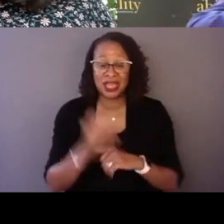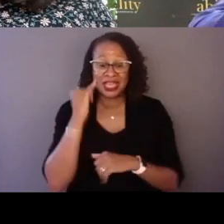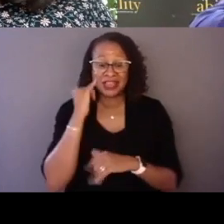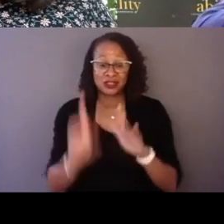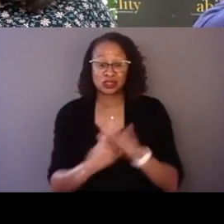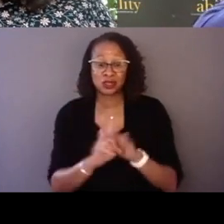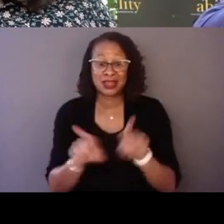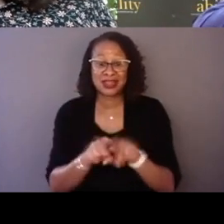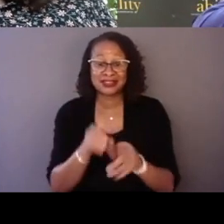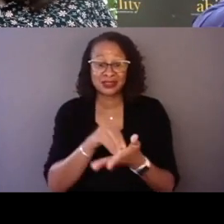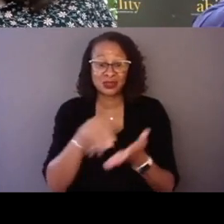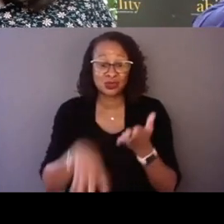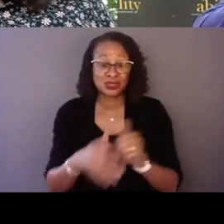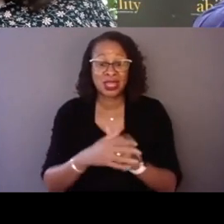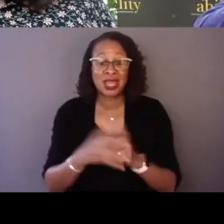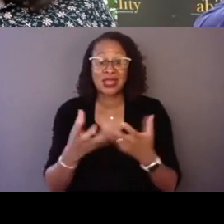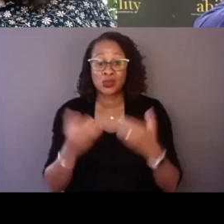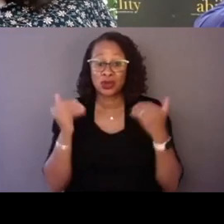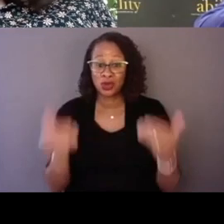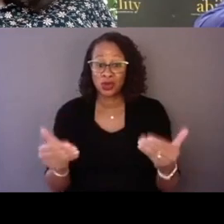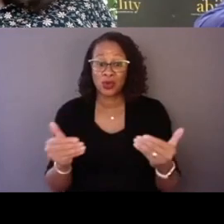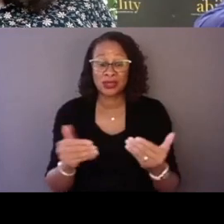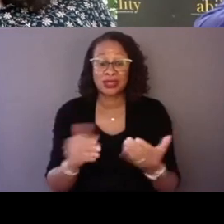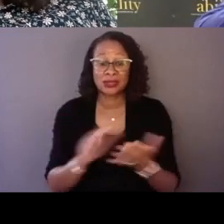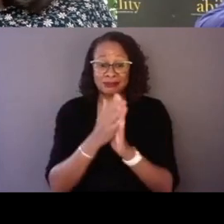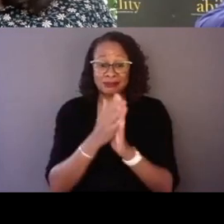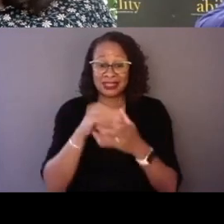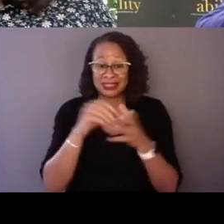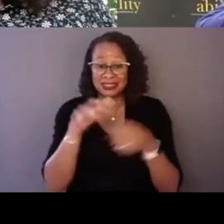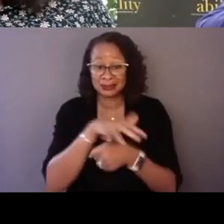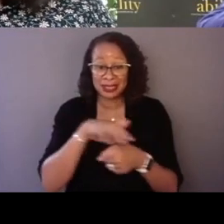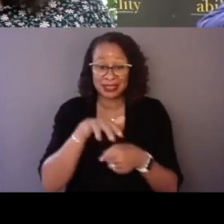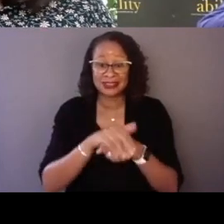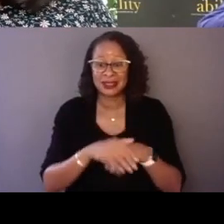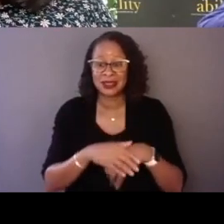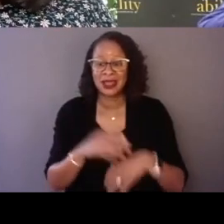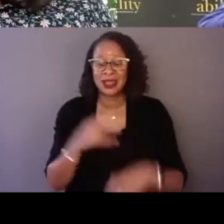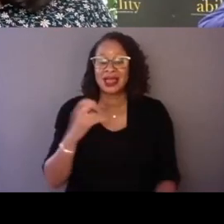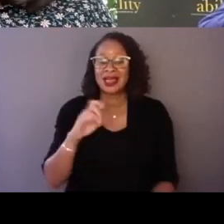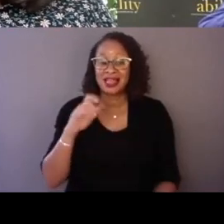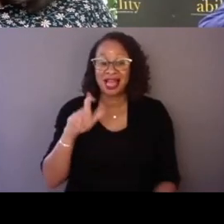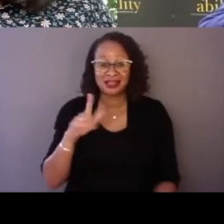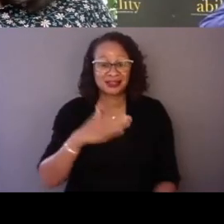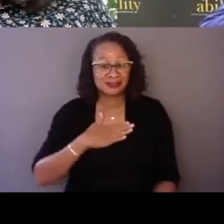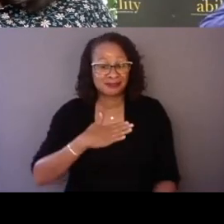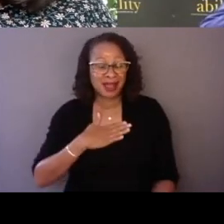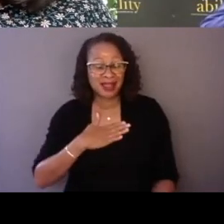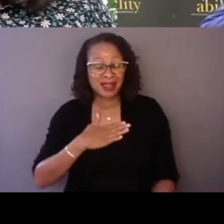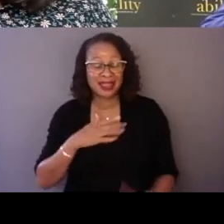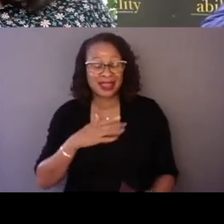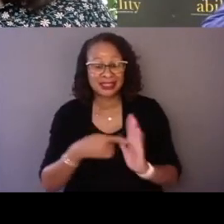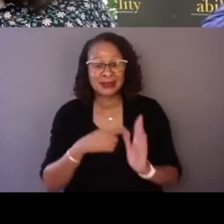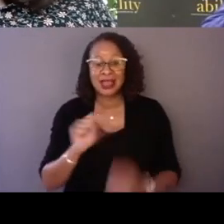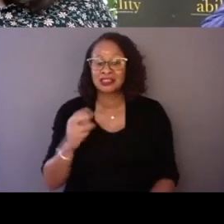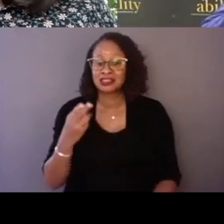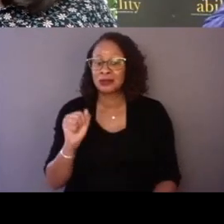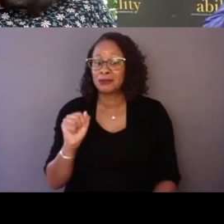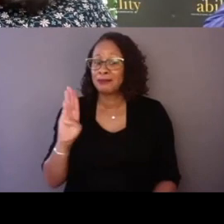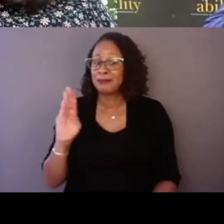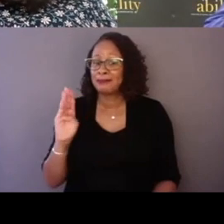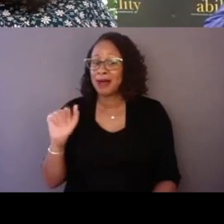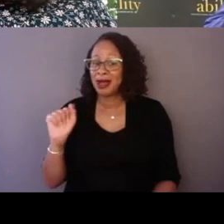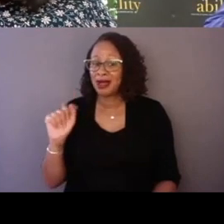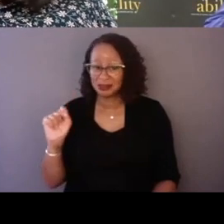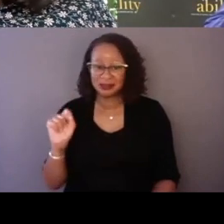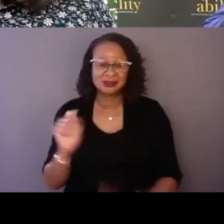as a student and you just want to go ahead and be in the space, right? Like Hillel's my example, at a Shabbat one evening, and someone comes up to you and